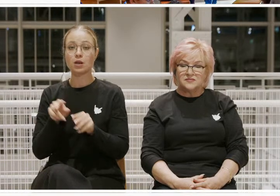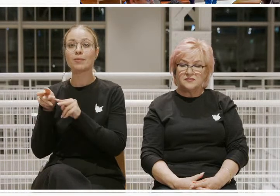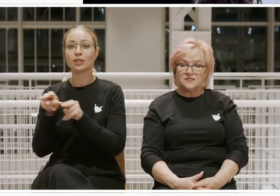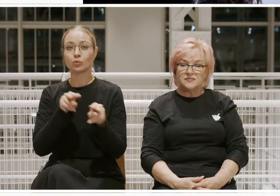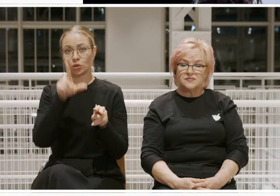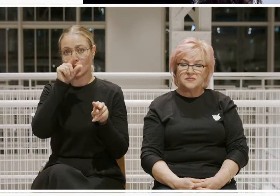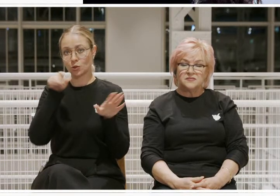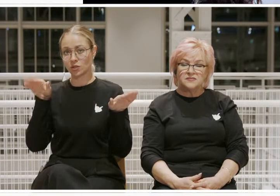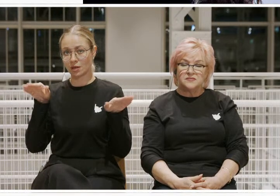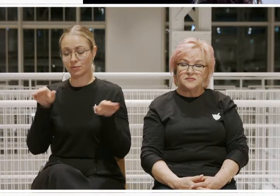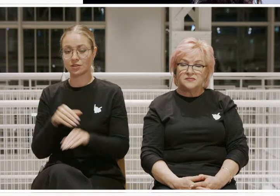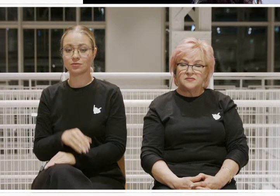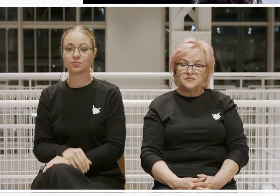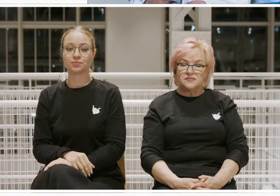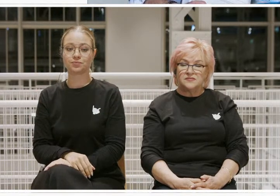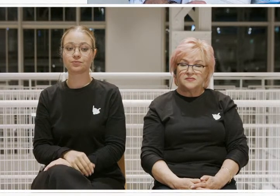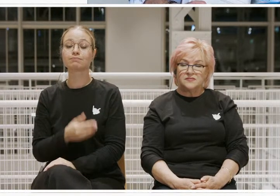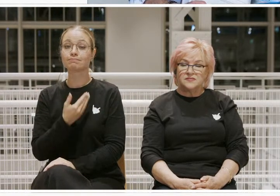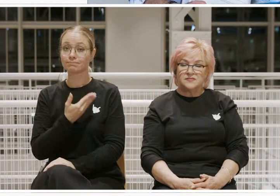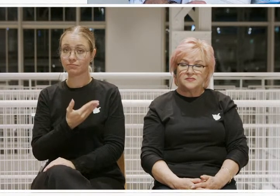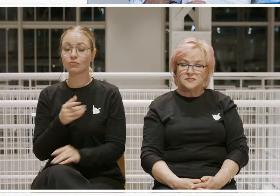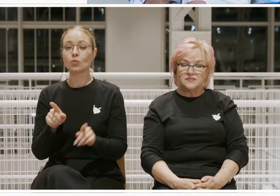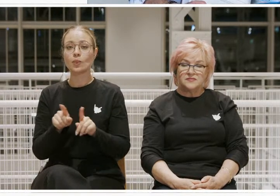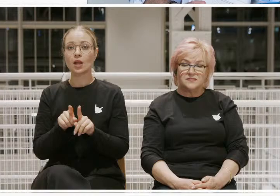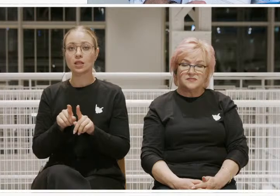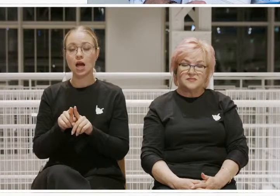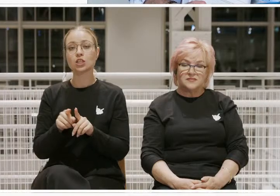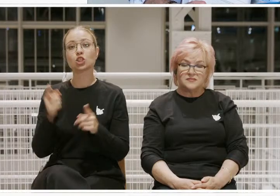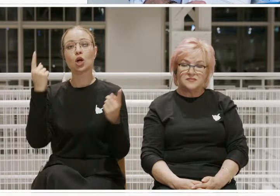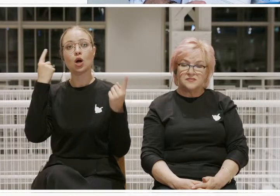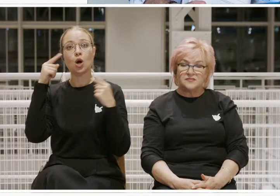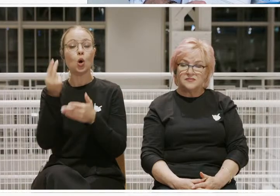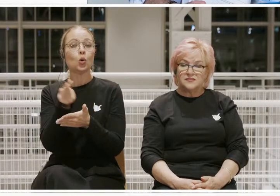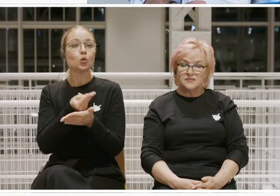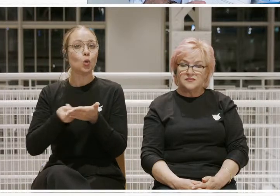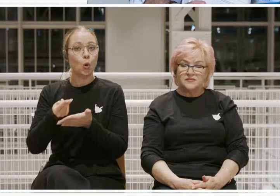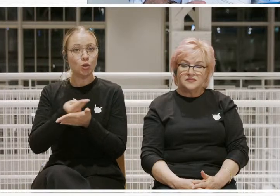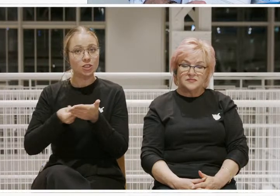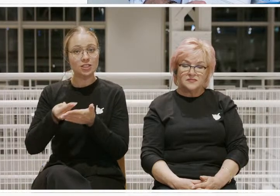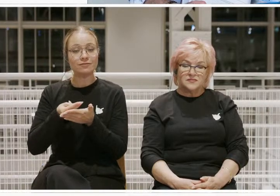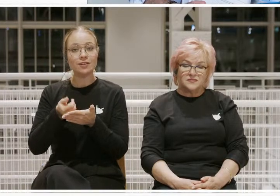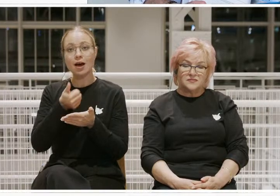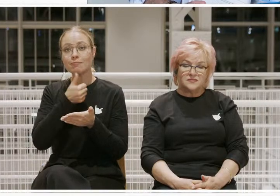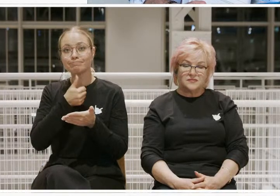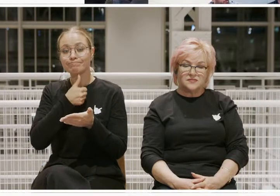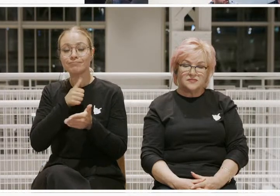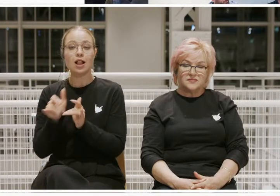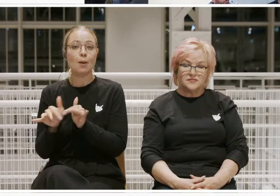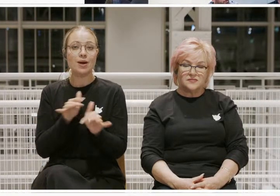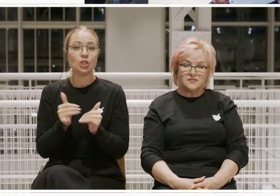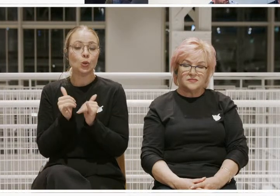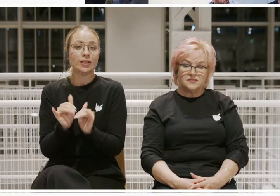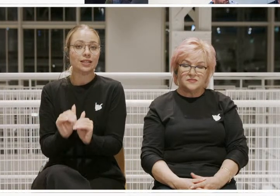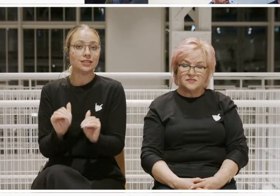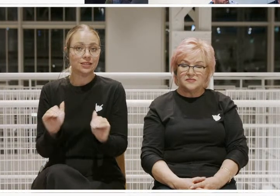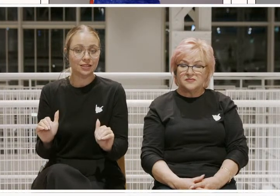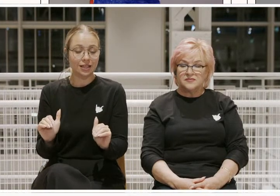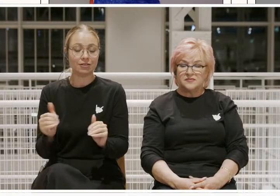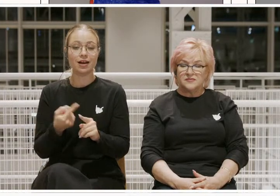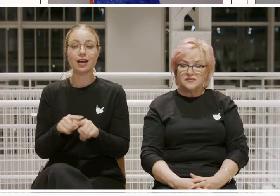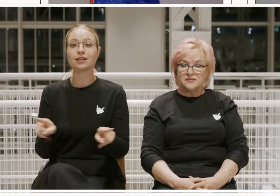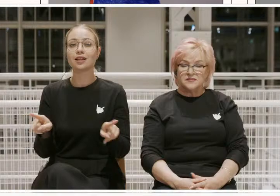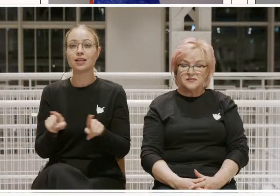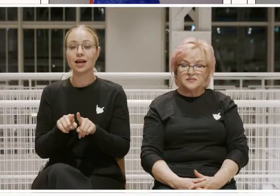art labs for kids, which was held in the store of Apple.